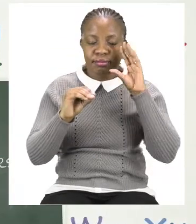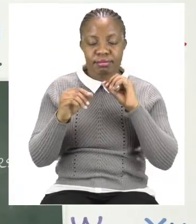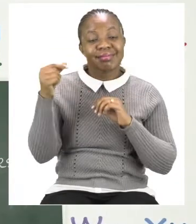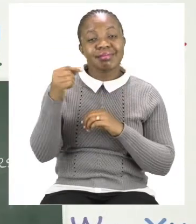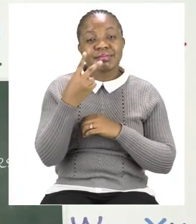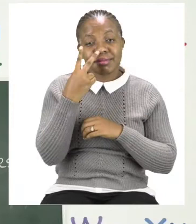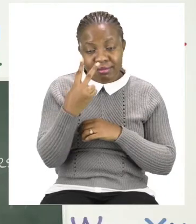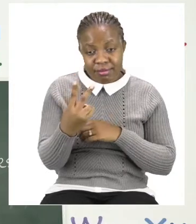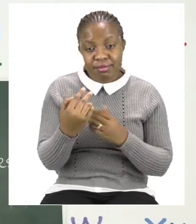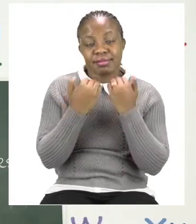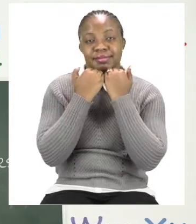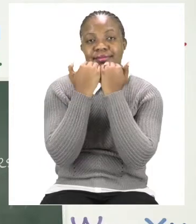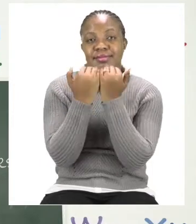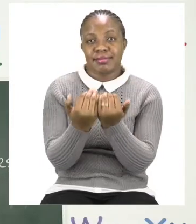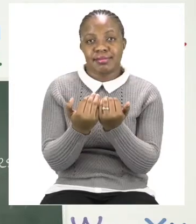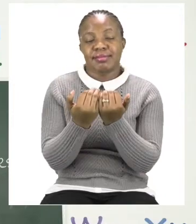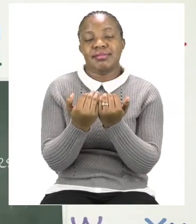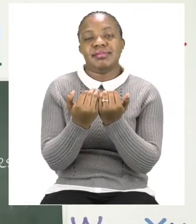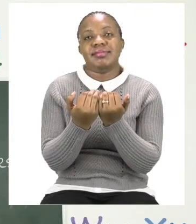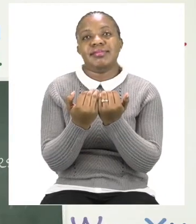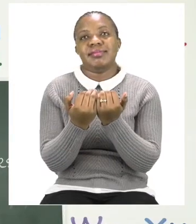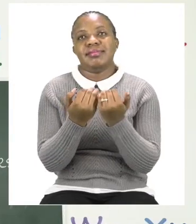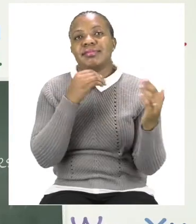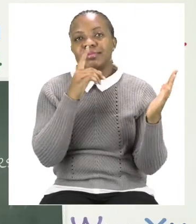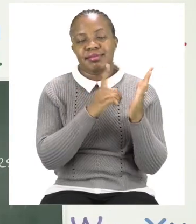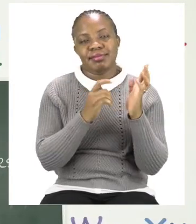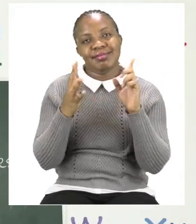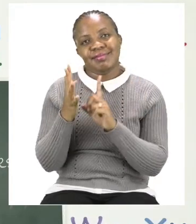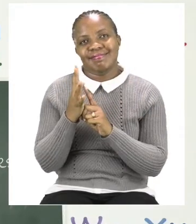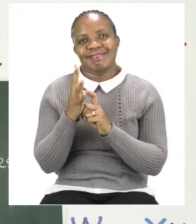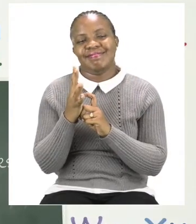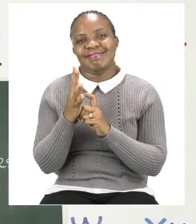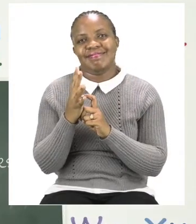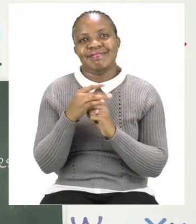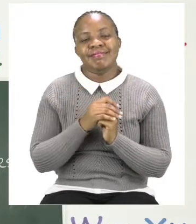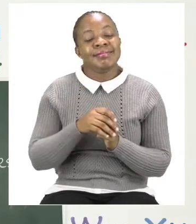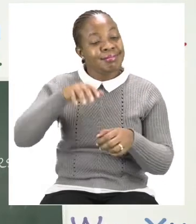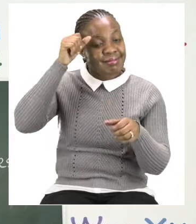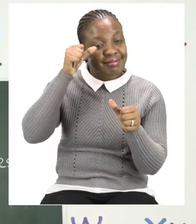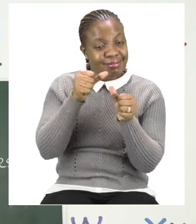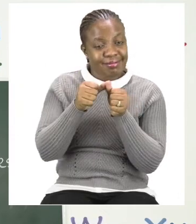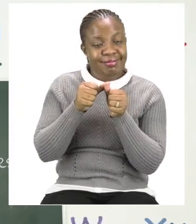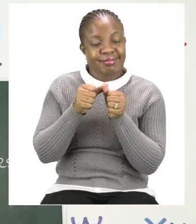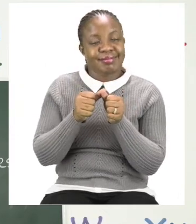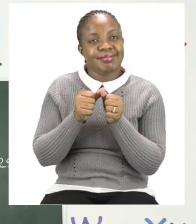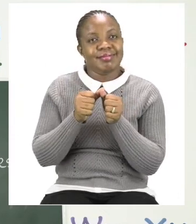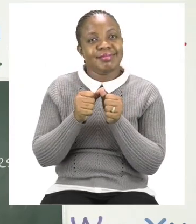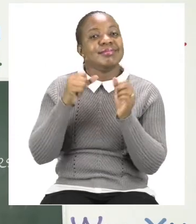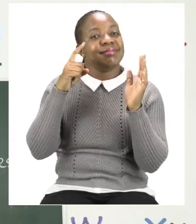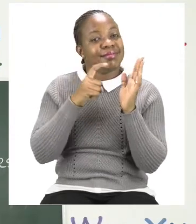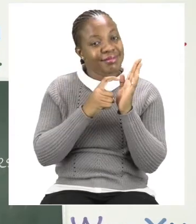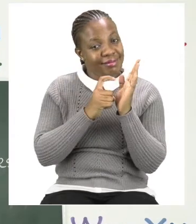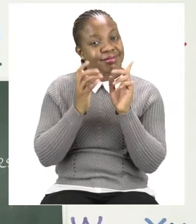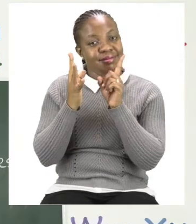it's very important for us to sanitize. Now remember, when we